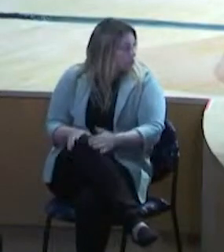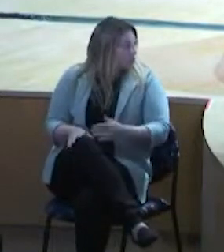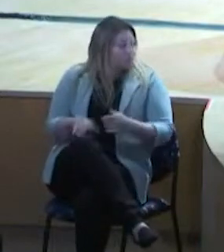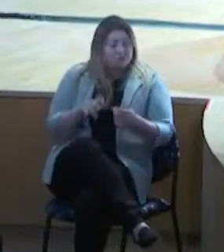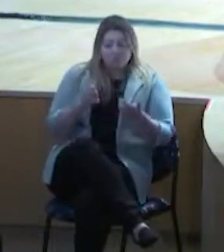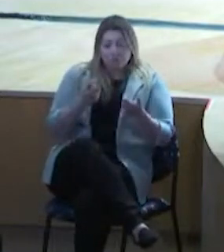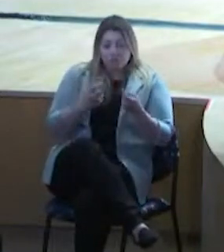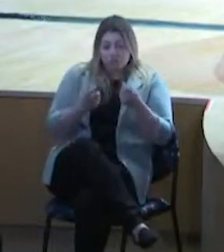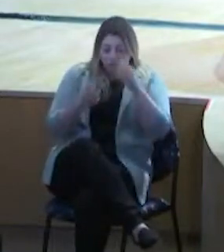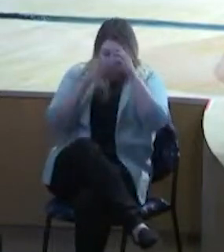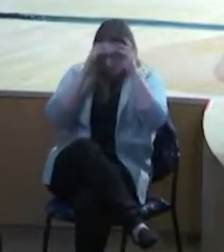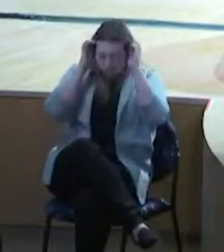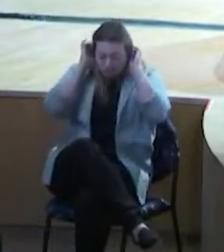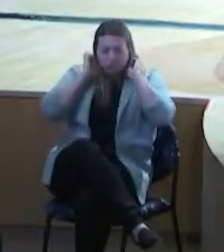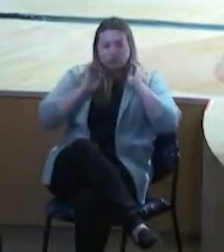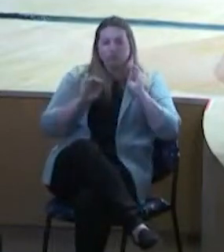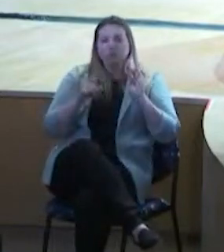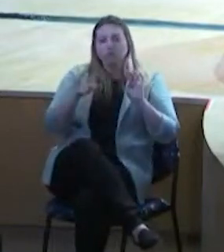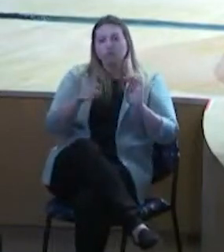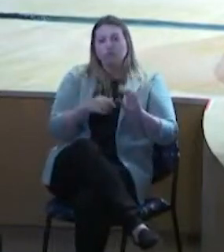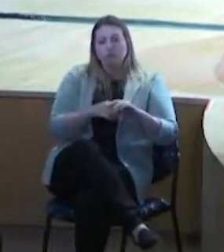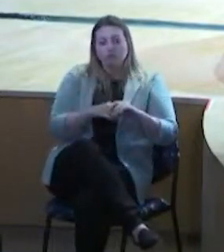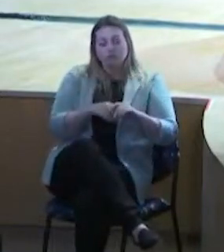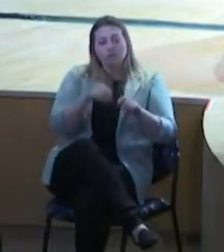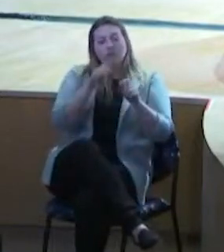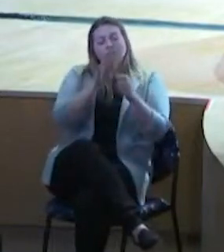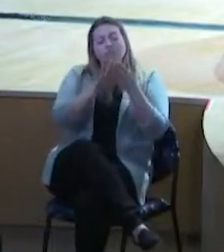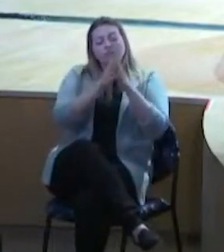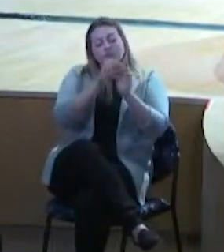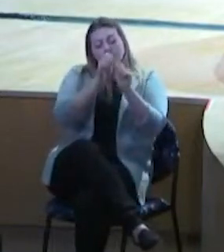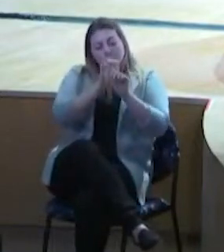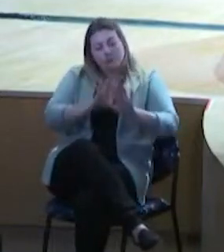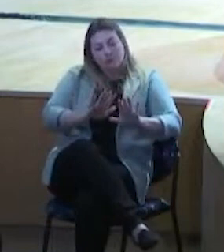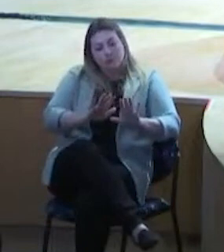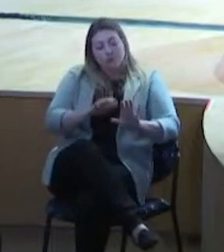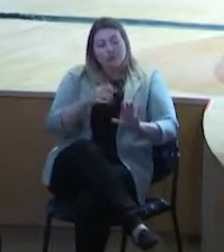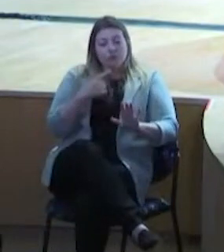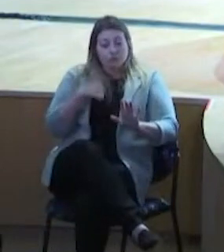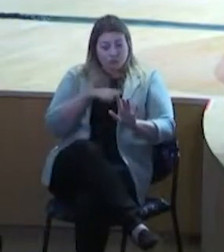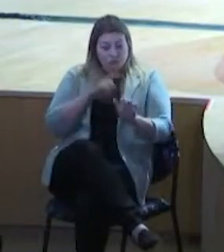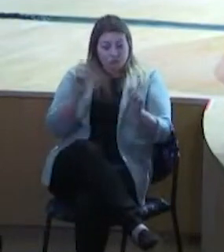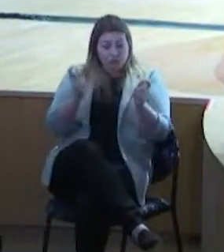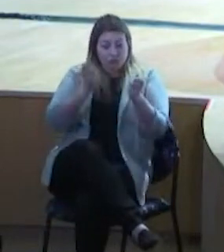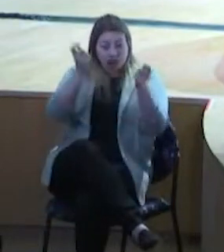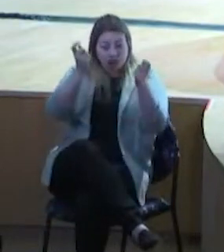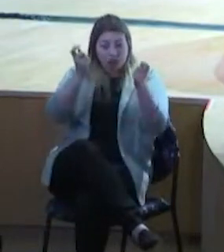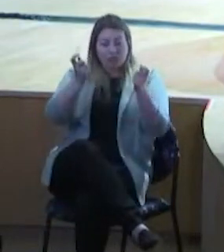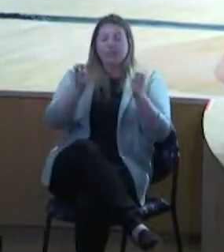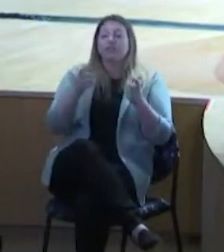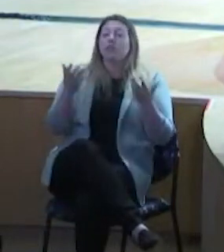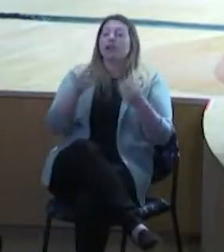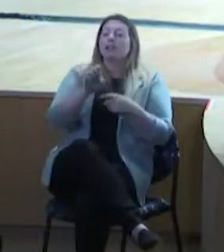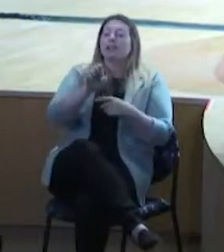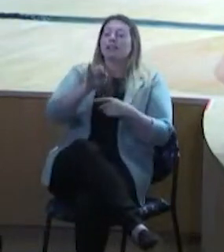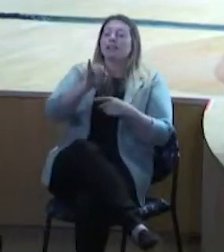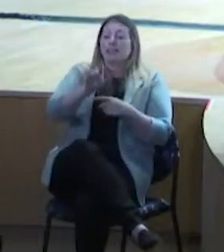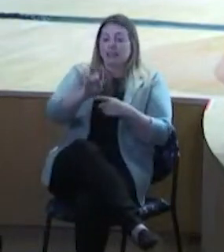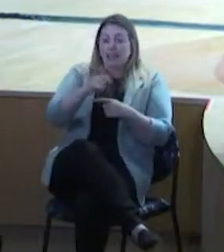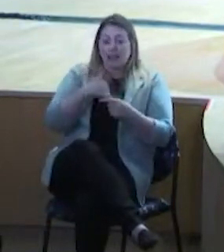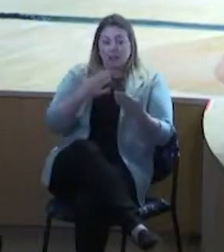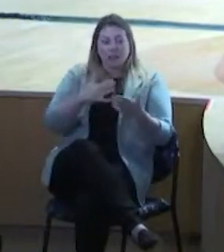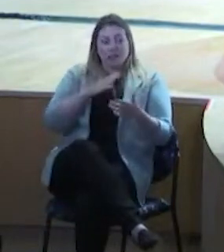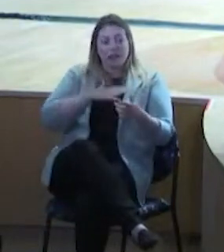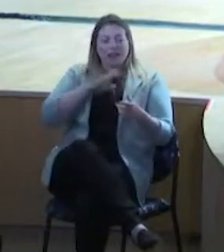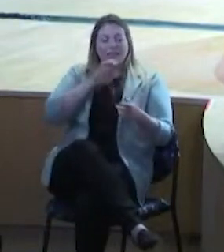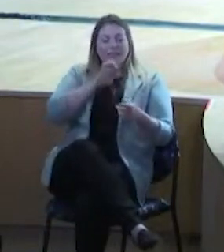hard to see. Assalamu alaikum. Peace and blessings be you. We are celebrating the Festival of Eid, and I'm here with my 8-year-old